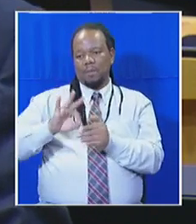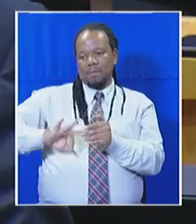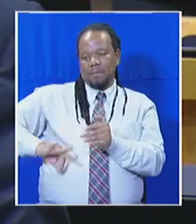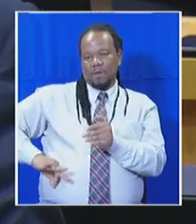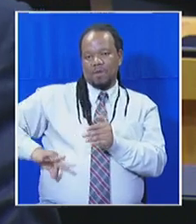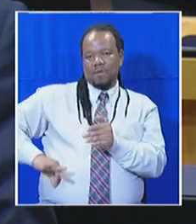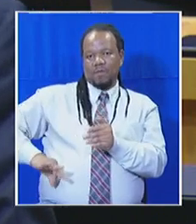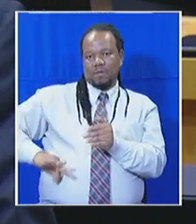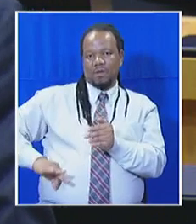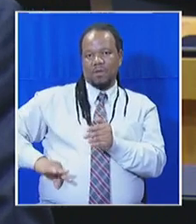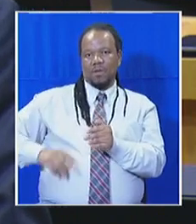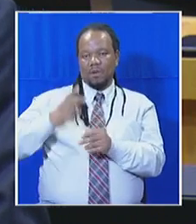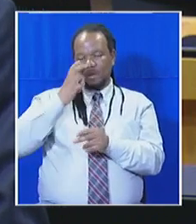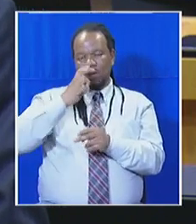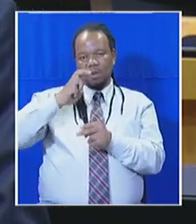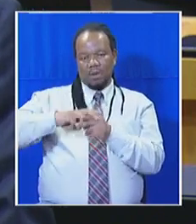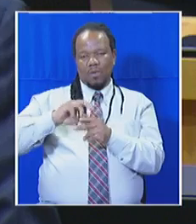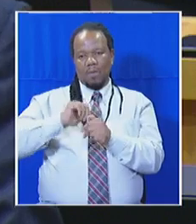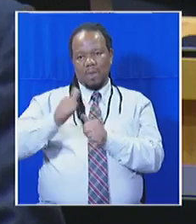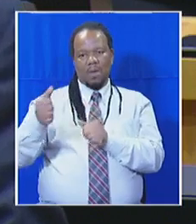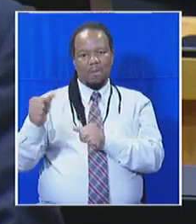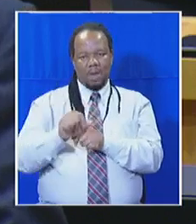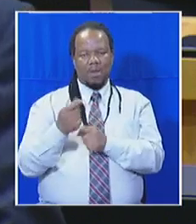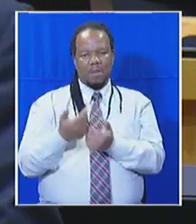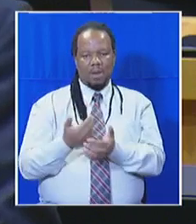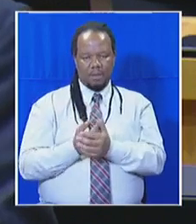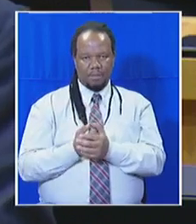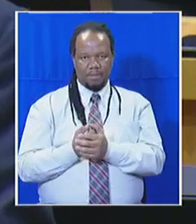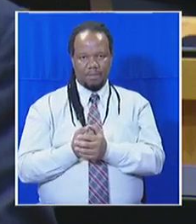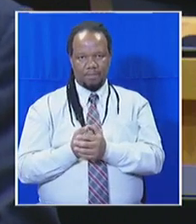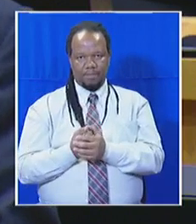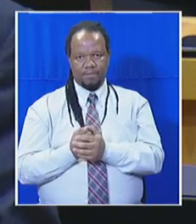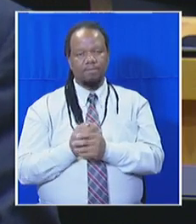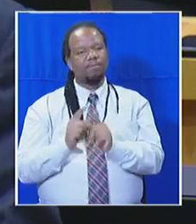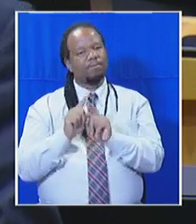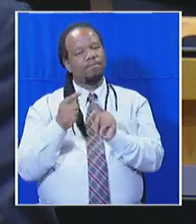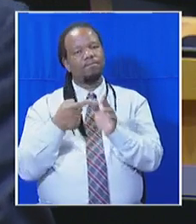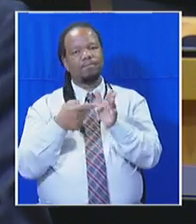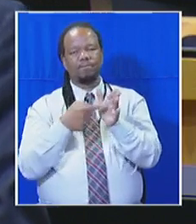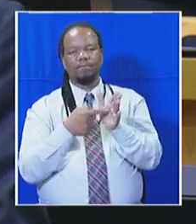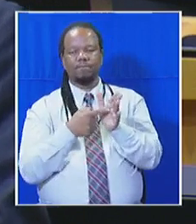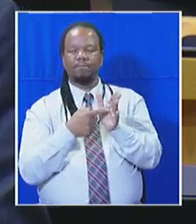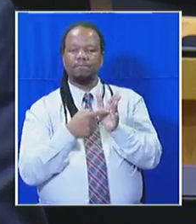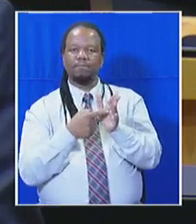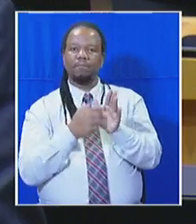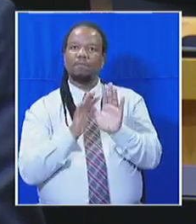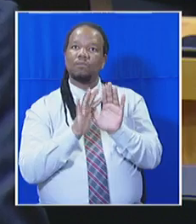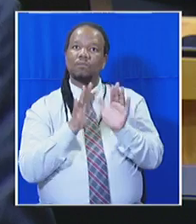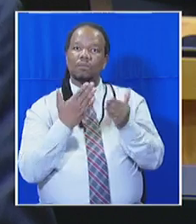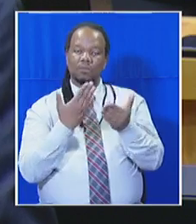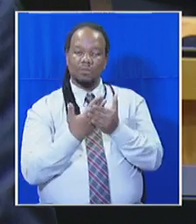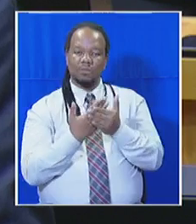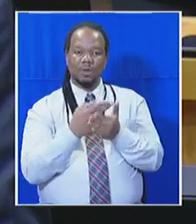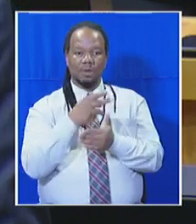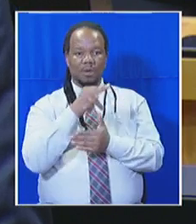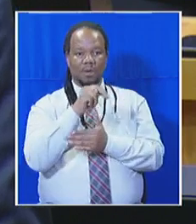be paying back. In that, it is within that context also that we will look at the National Credit